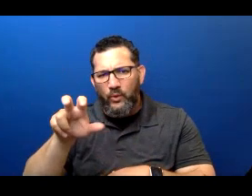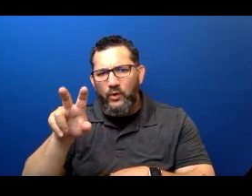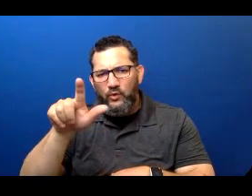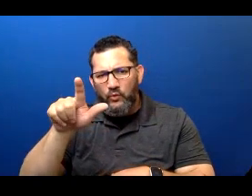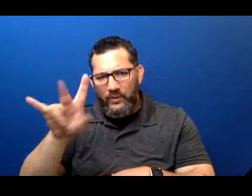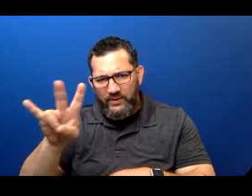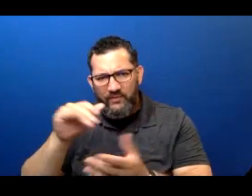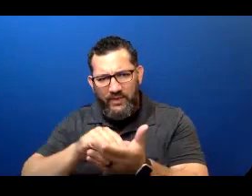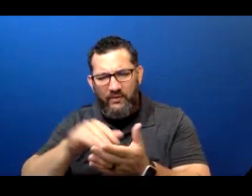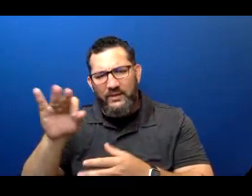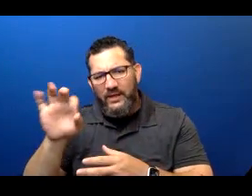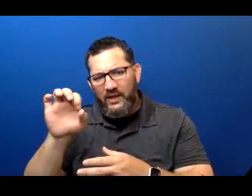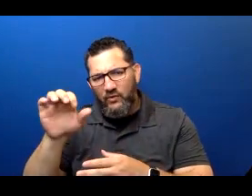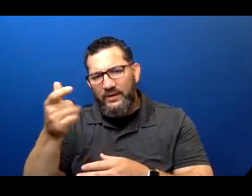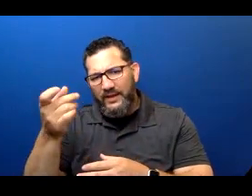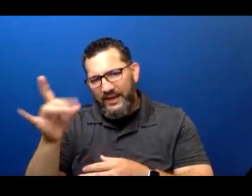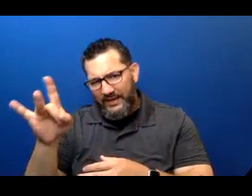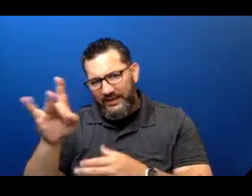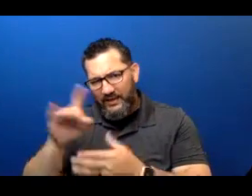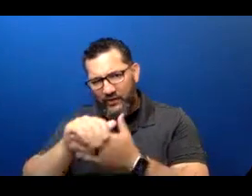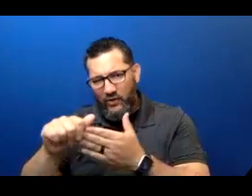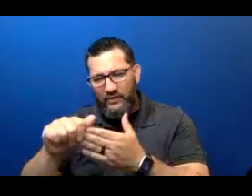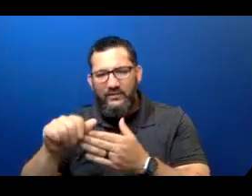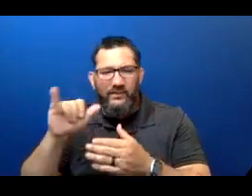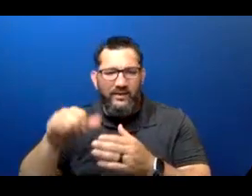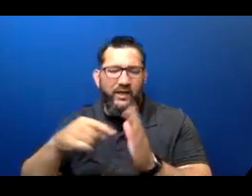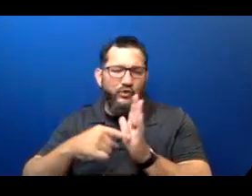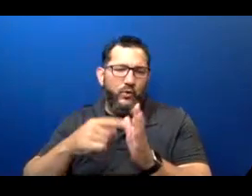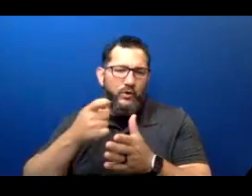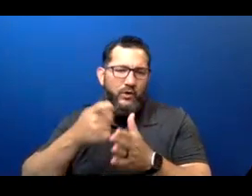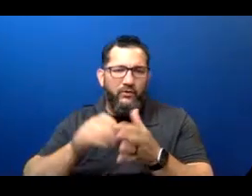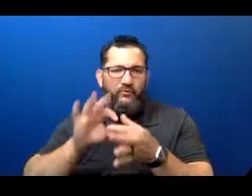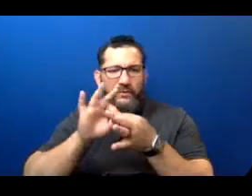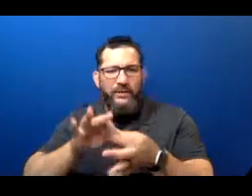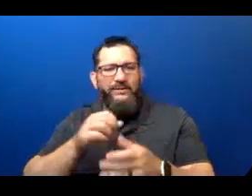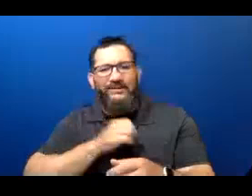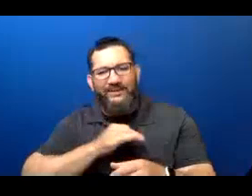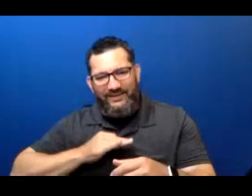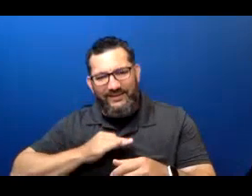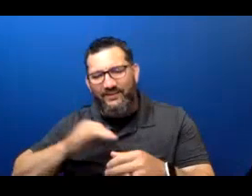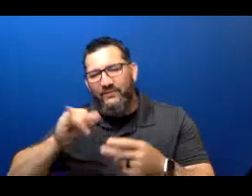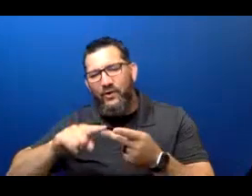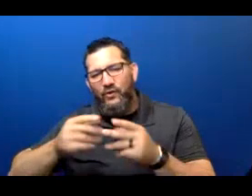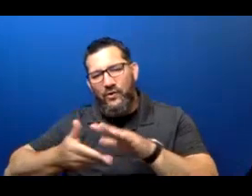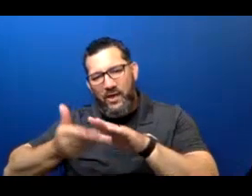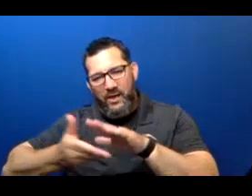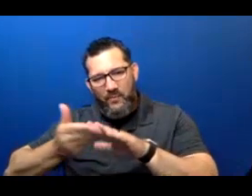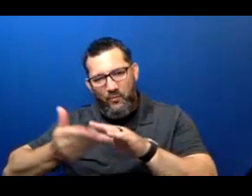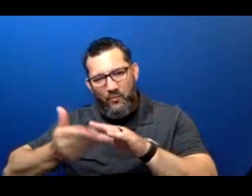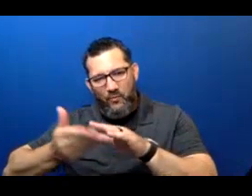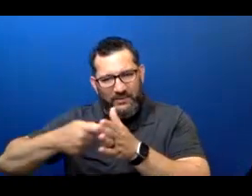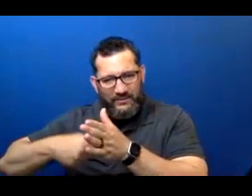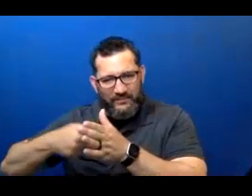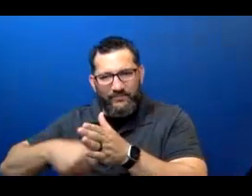$327,918. And that does reflect costs associated with personnel and our other operating